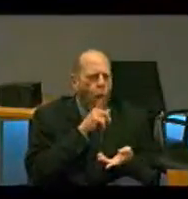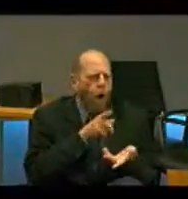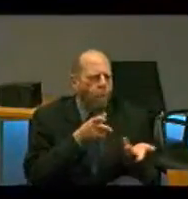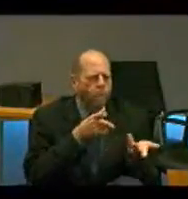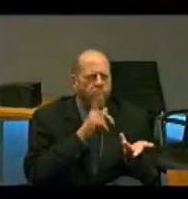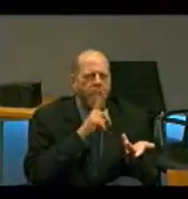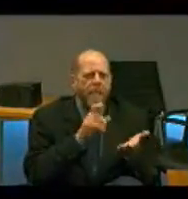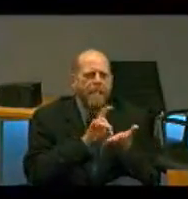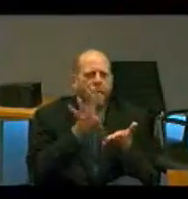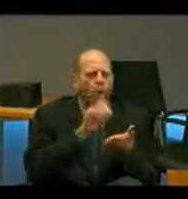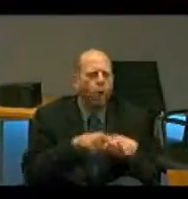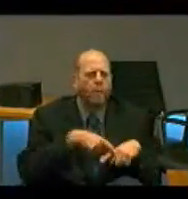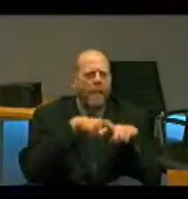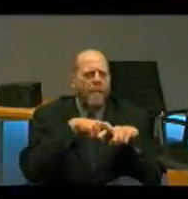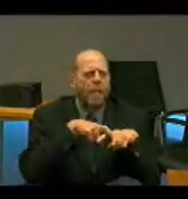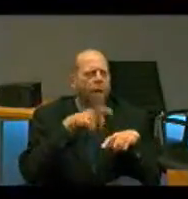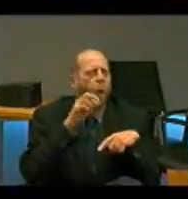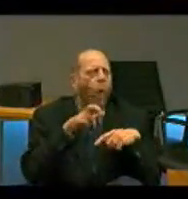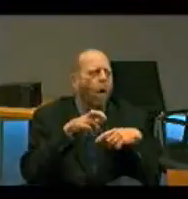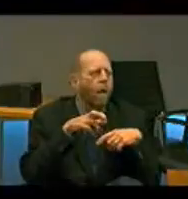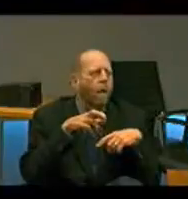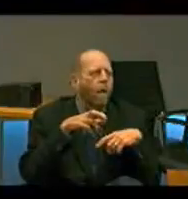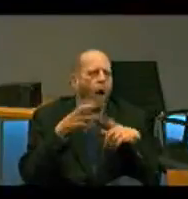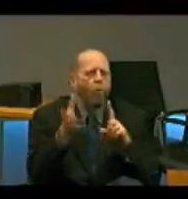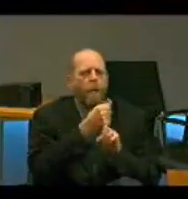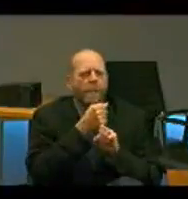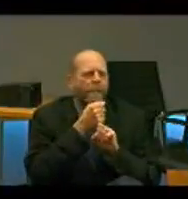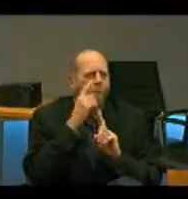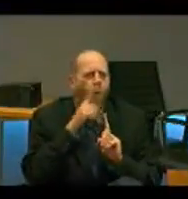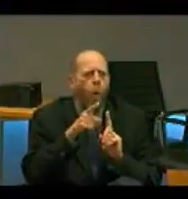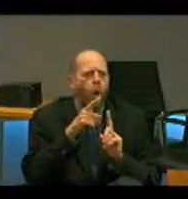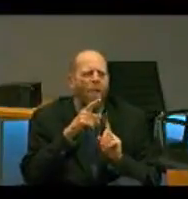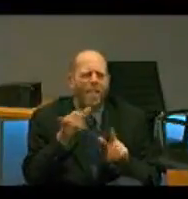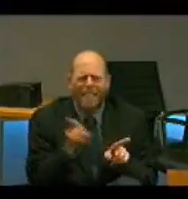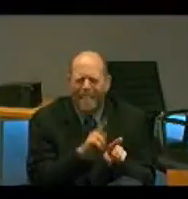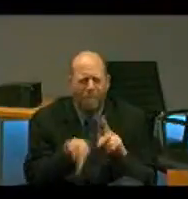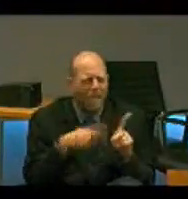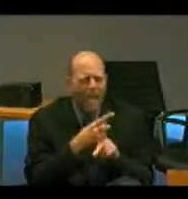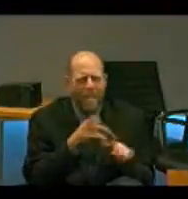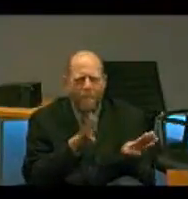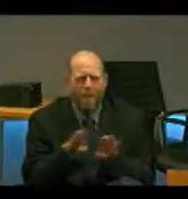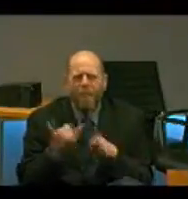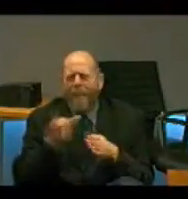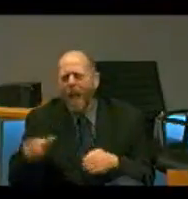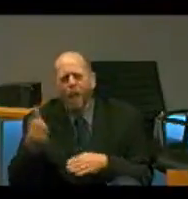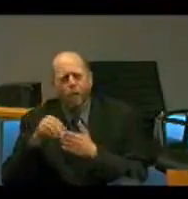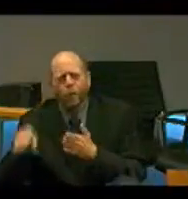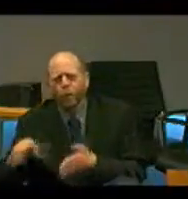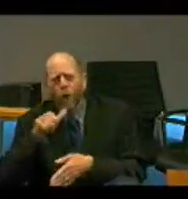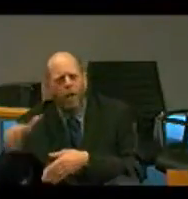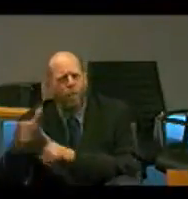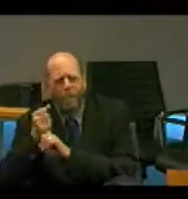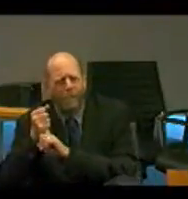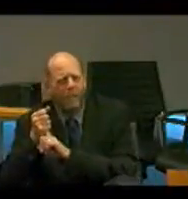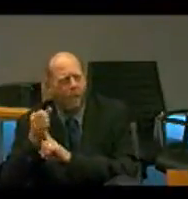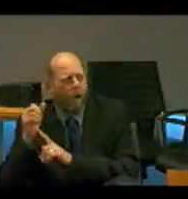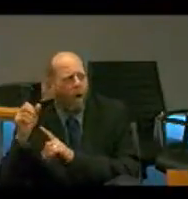being expelled or suspended or arrested for the same kind of behaviors that other students are not being arrested